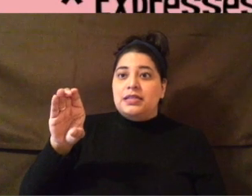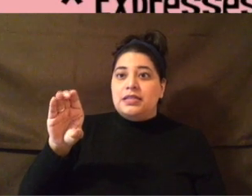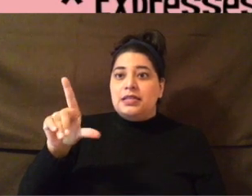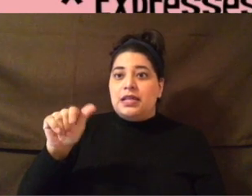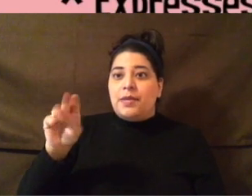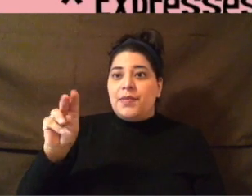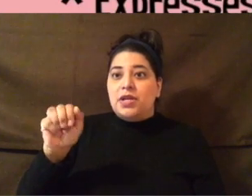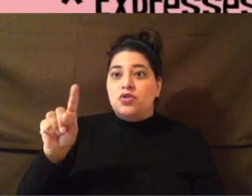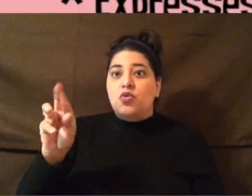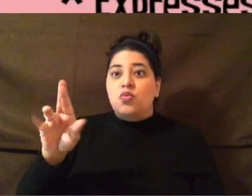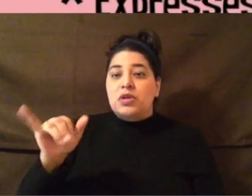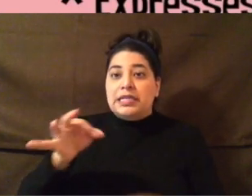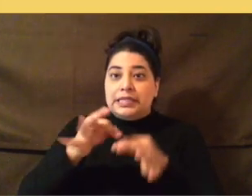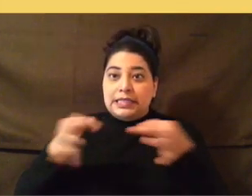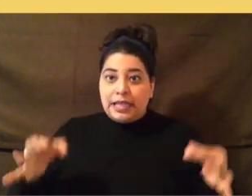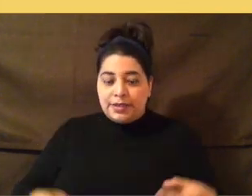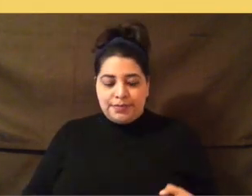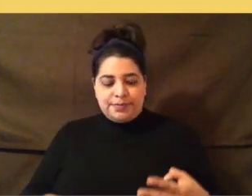exclamation point.